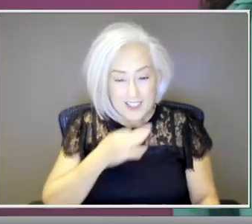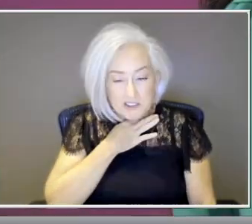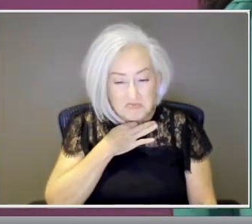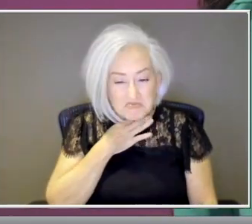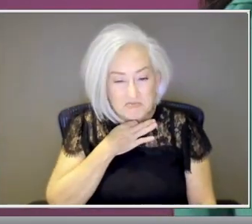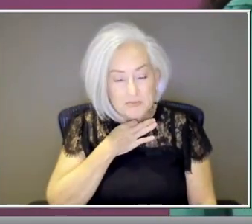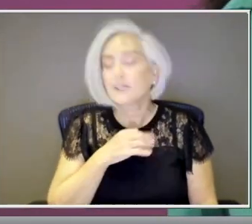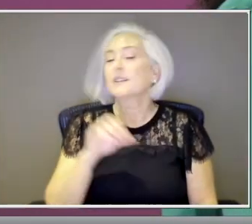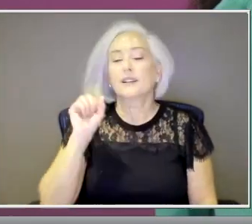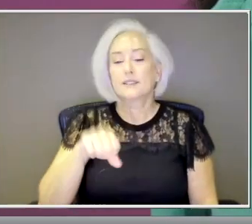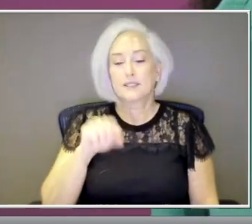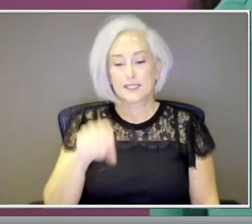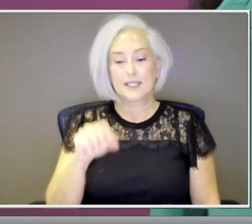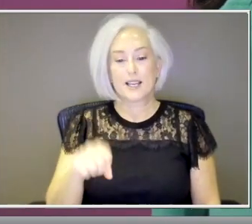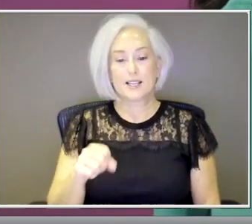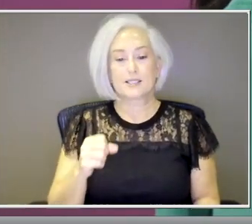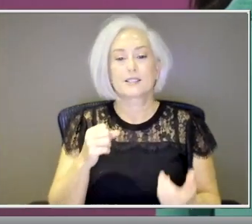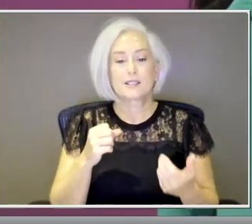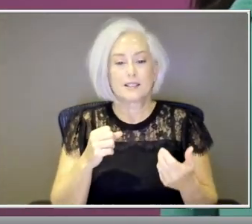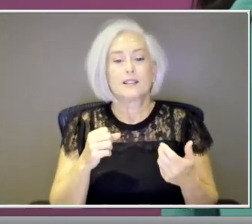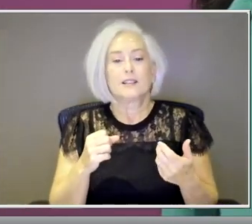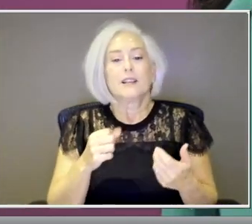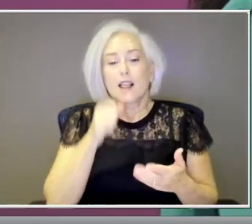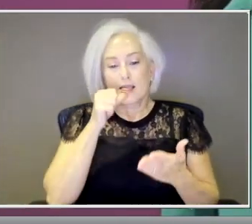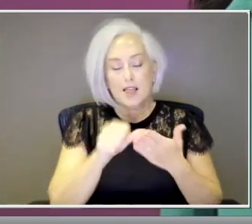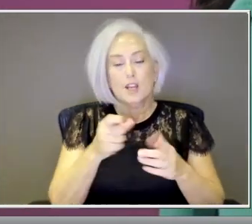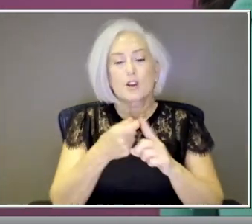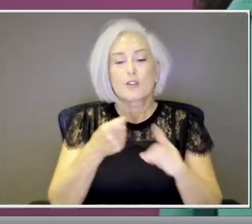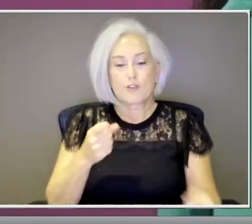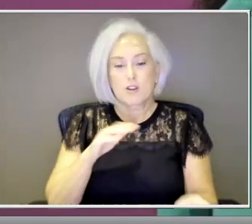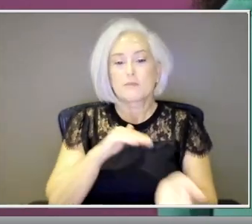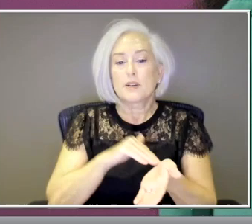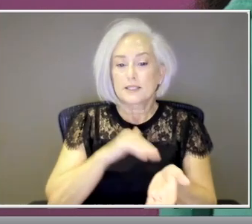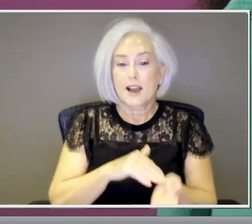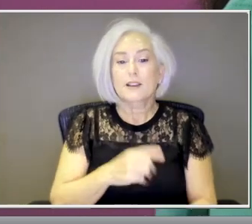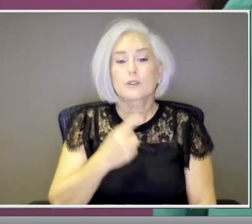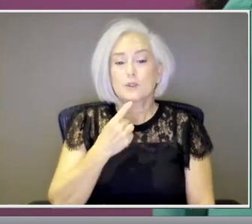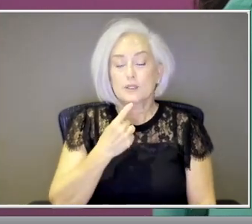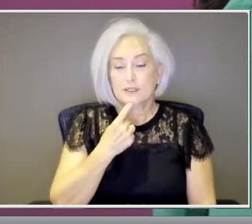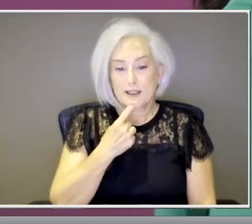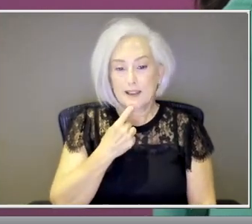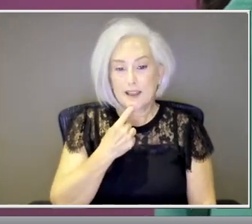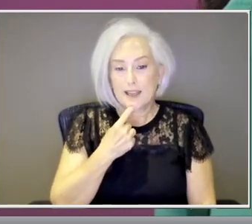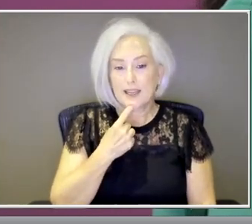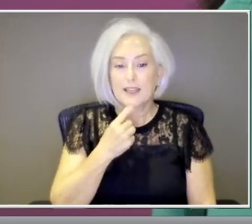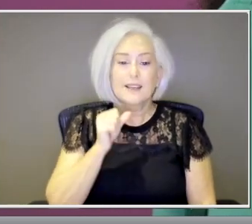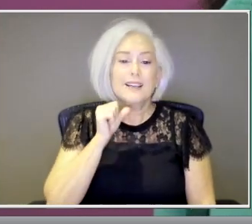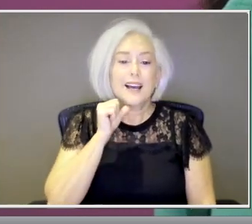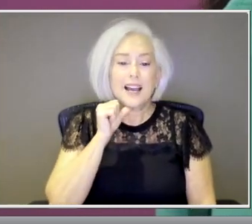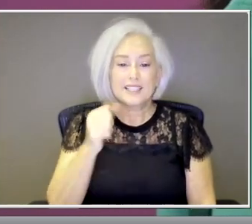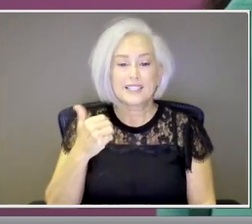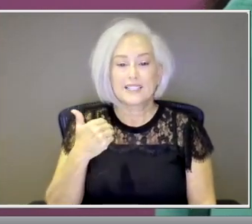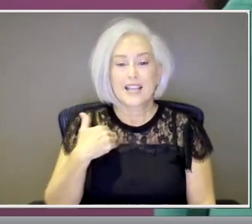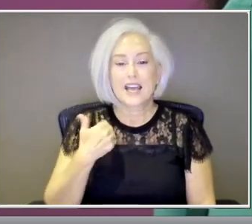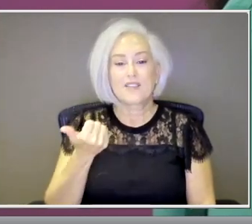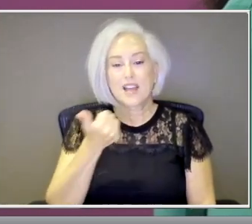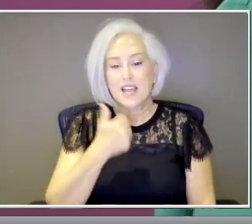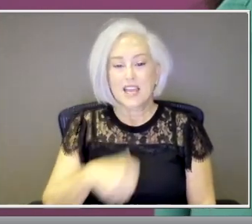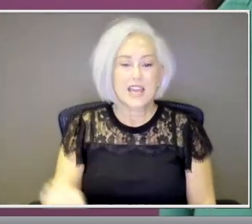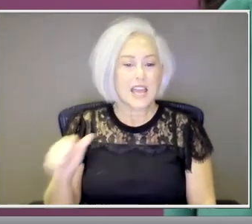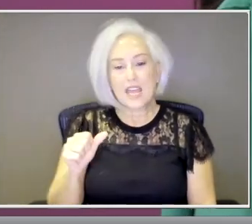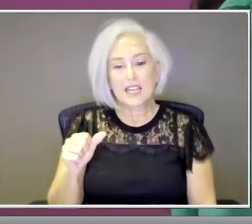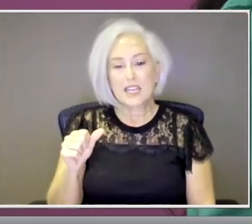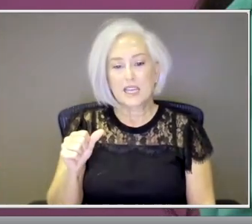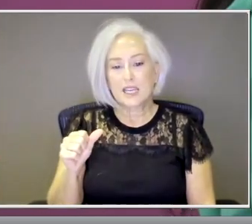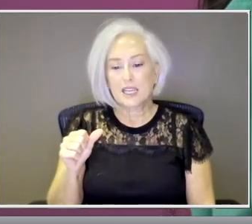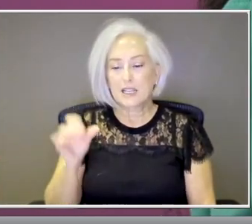that letters from my doctor saying that I didn't have any like major pre-existing conditions and that I would